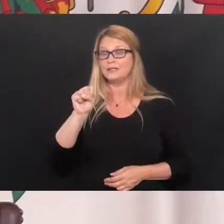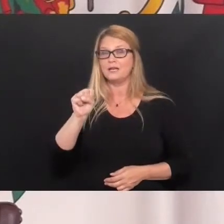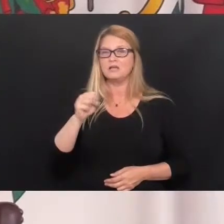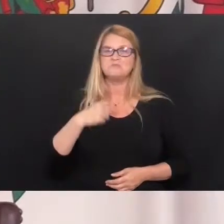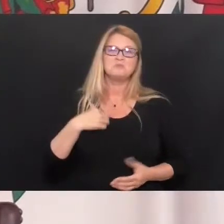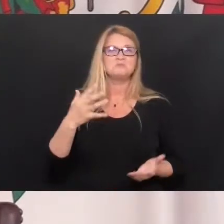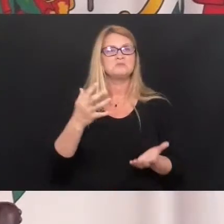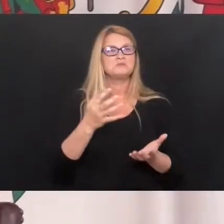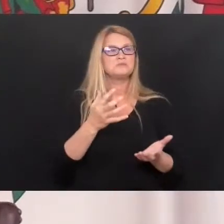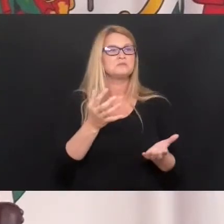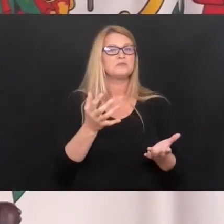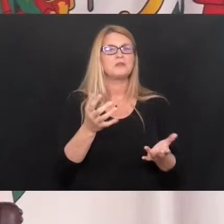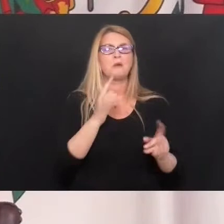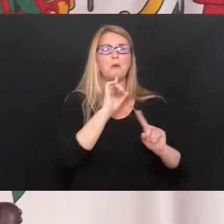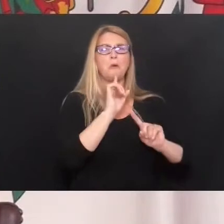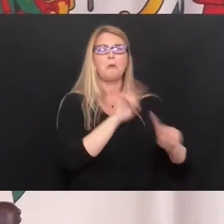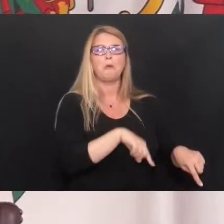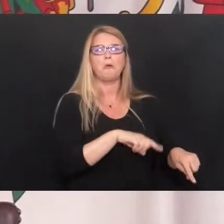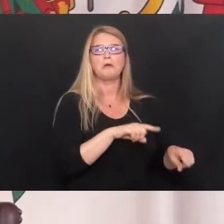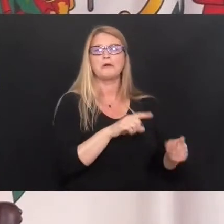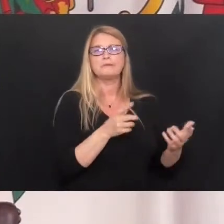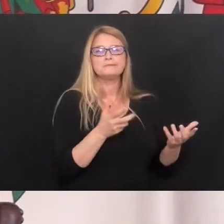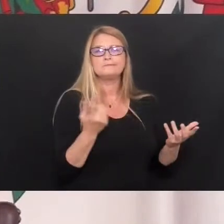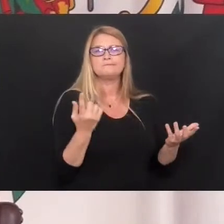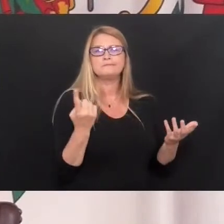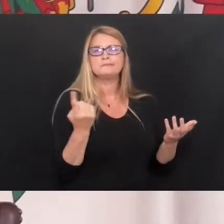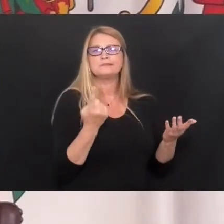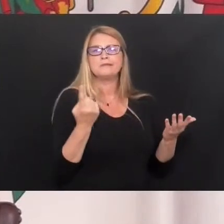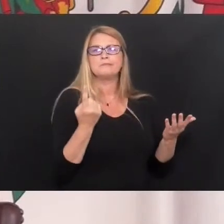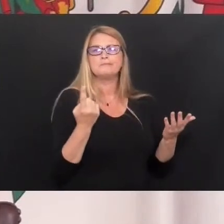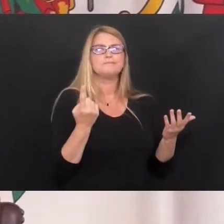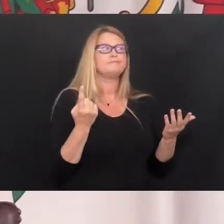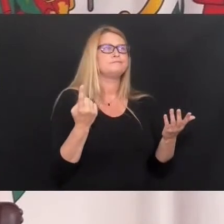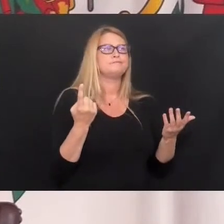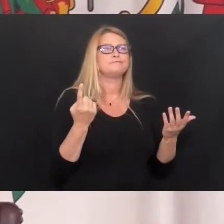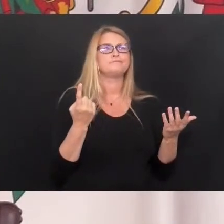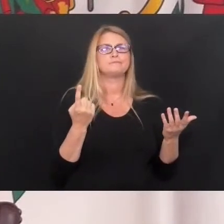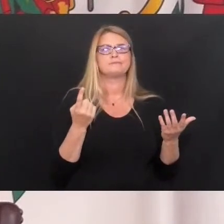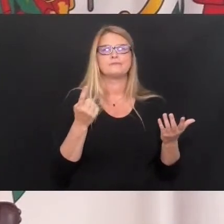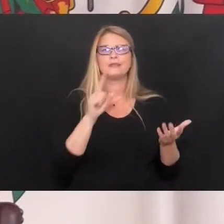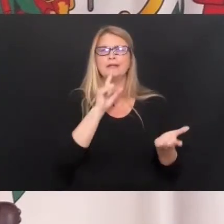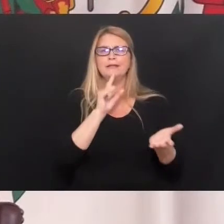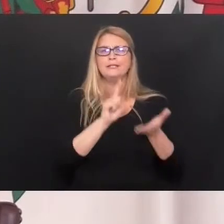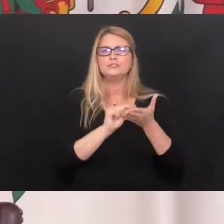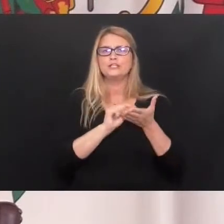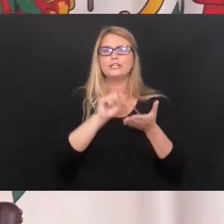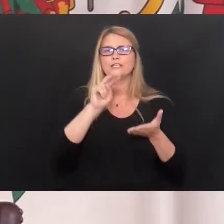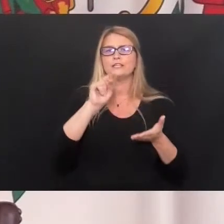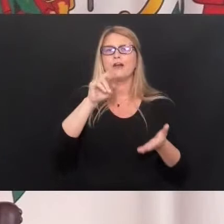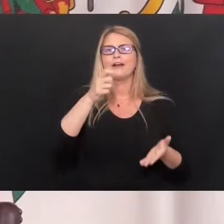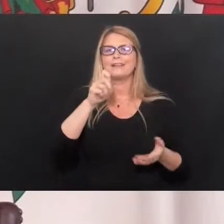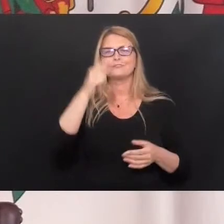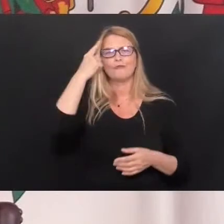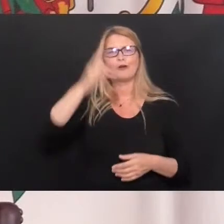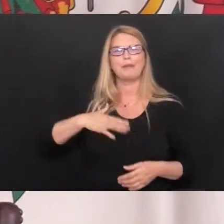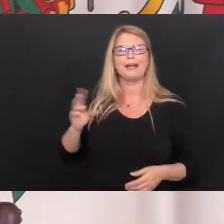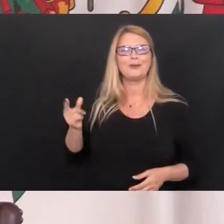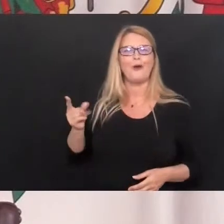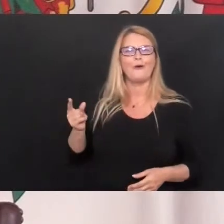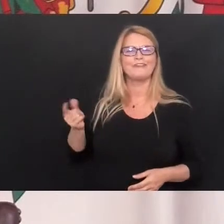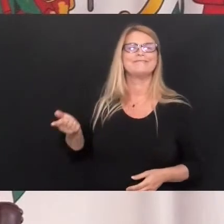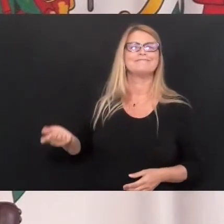getting, I don't know what it was. Maybe it was some, chicken nuggets for baby dog.